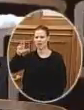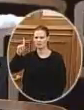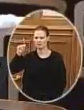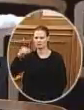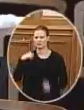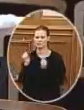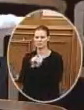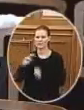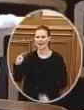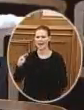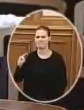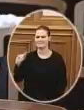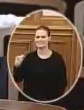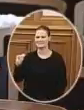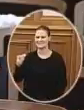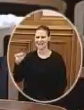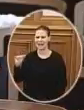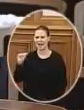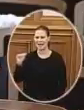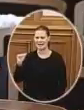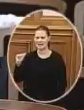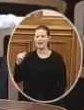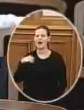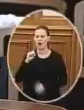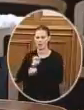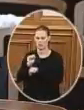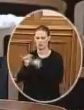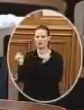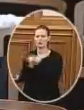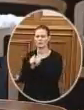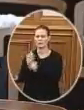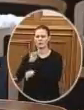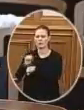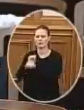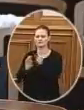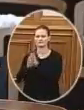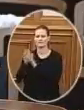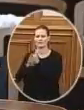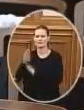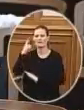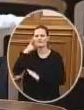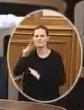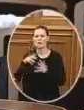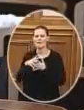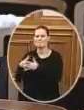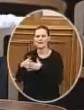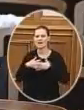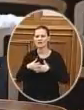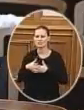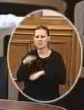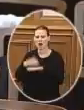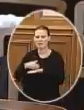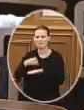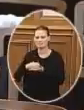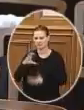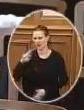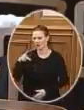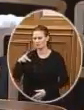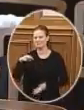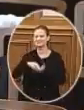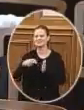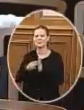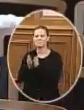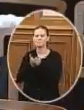and I work closely with the Office of Economic and Workforce Development on the America's Cup. And what I'm happy to present to you is